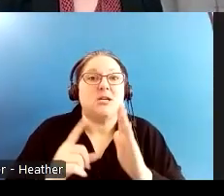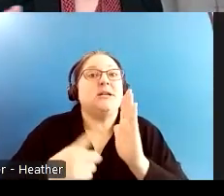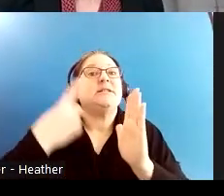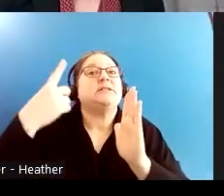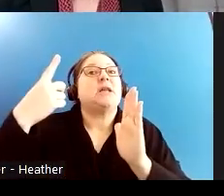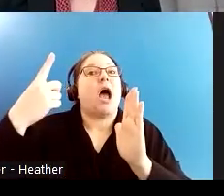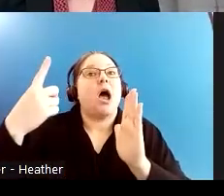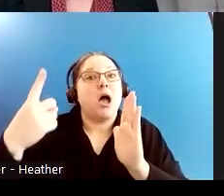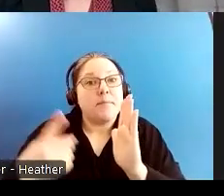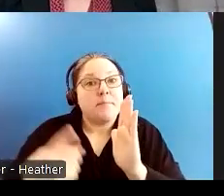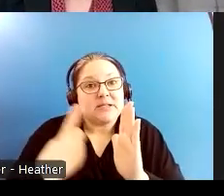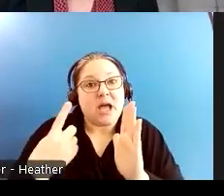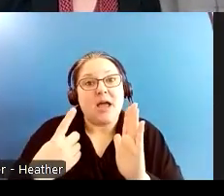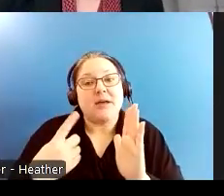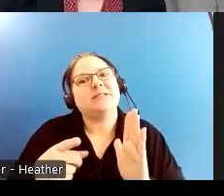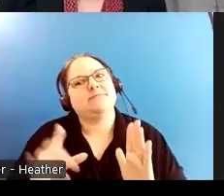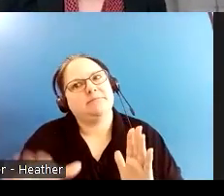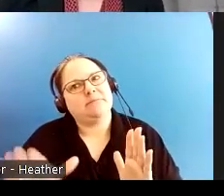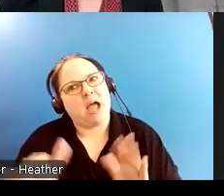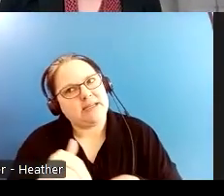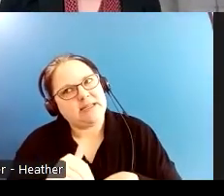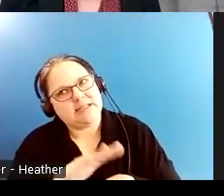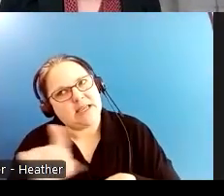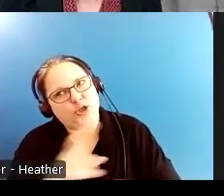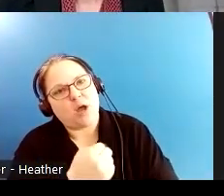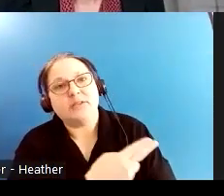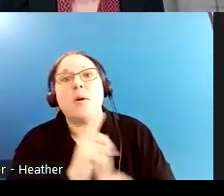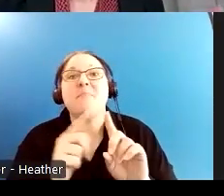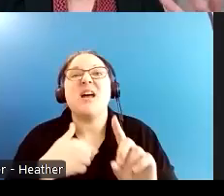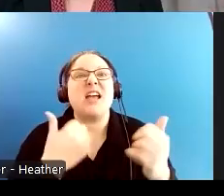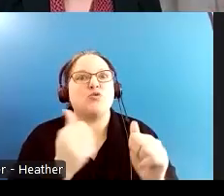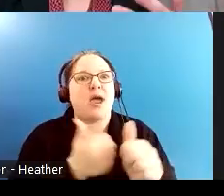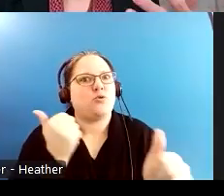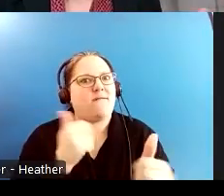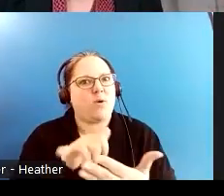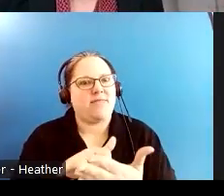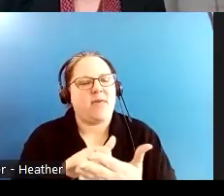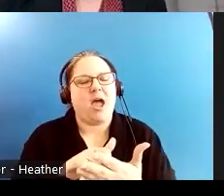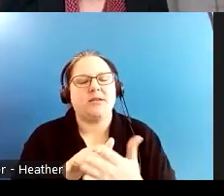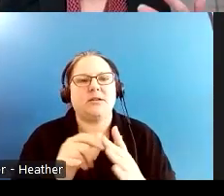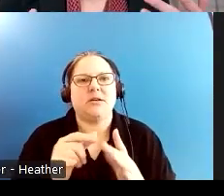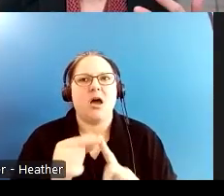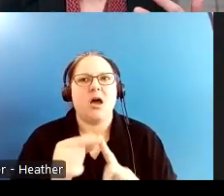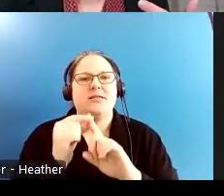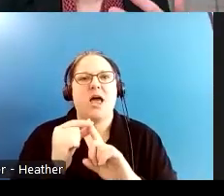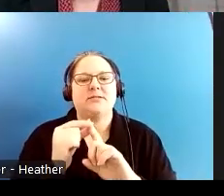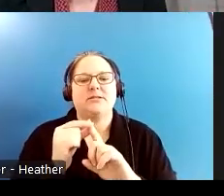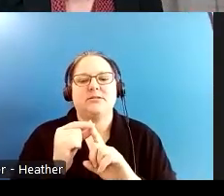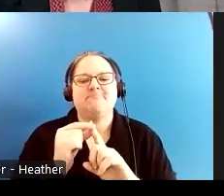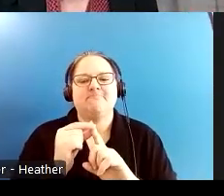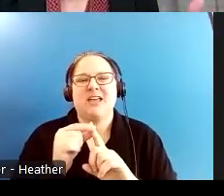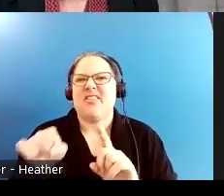we have to send someone to the hospital, but we really try to avoid doing that unless it's in the person's like interest or it's the